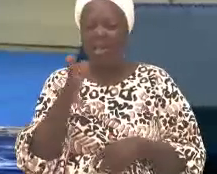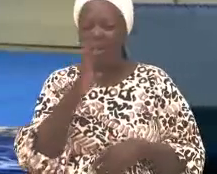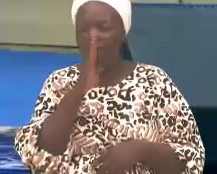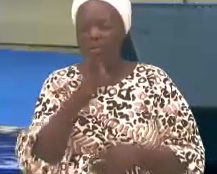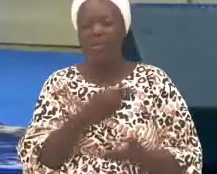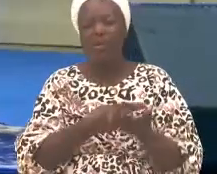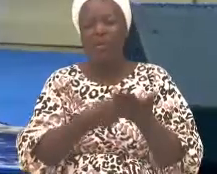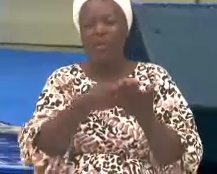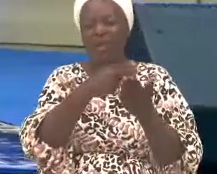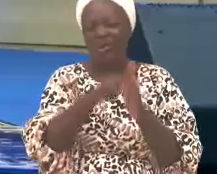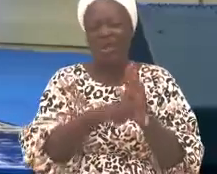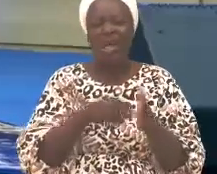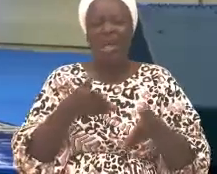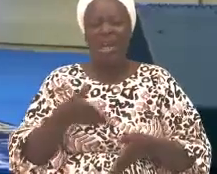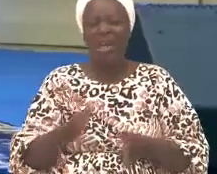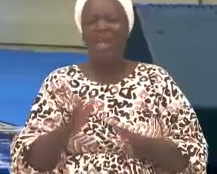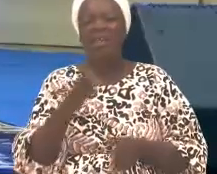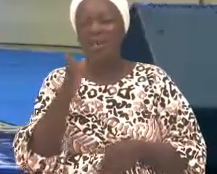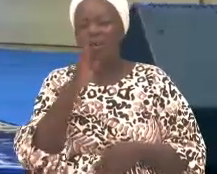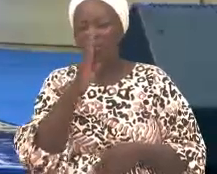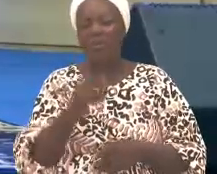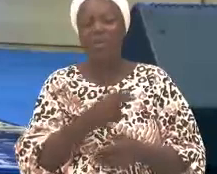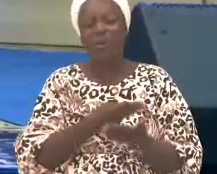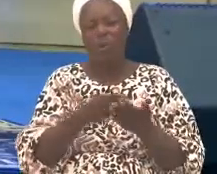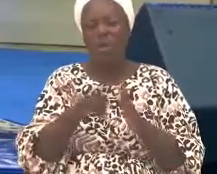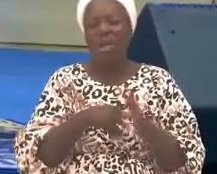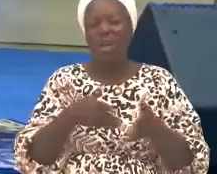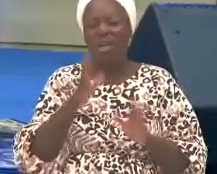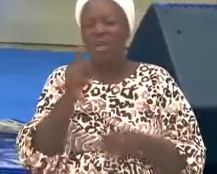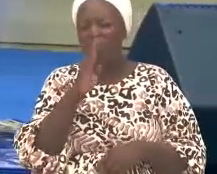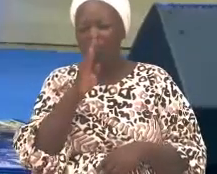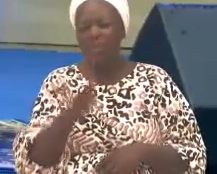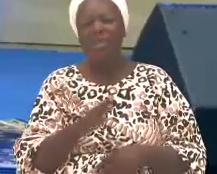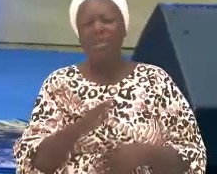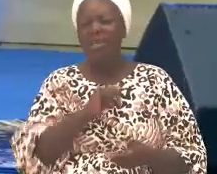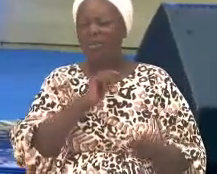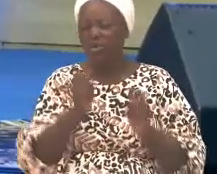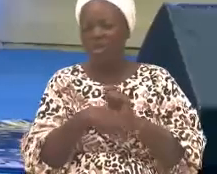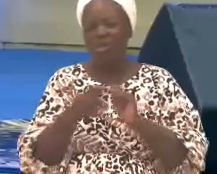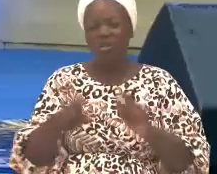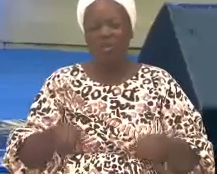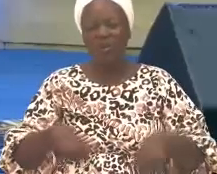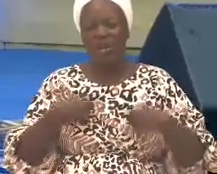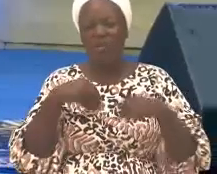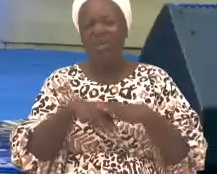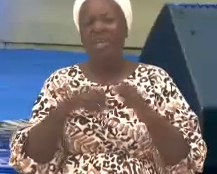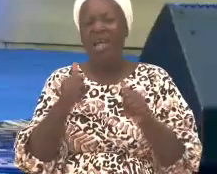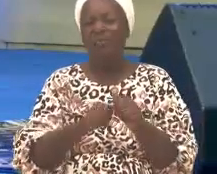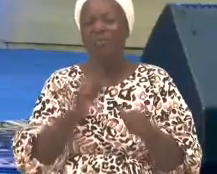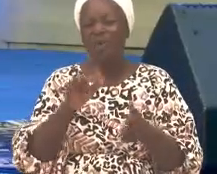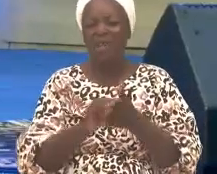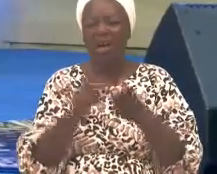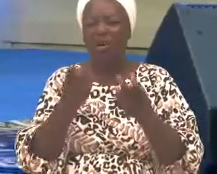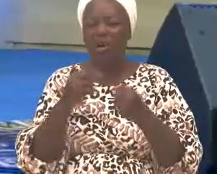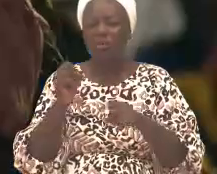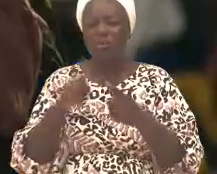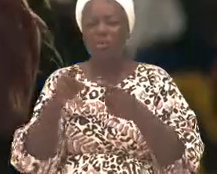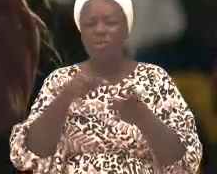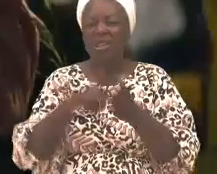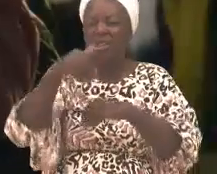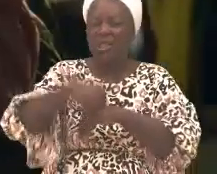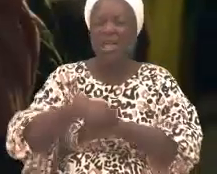be holiness. Let there be a change of life in everyone that comes to you tonight in